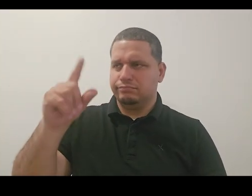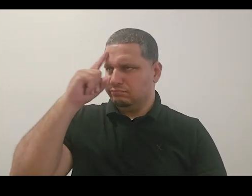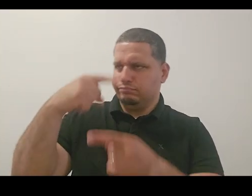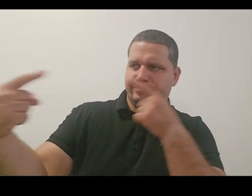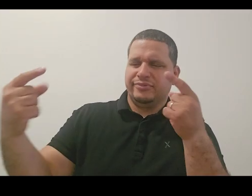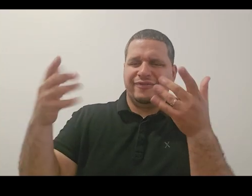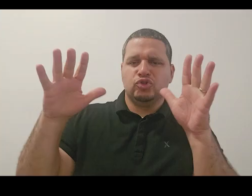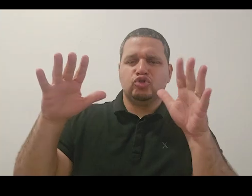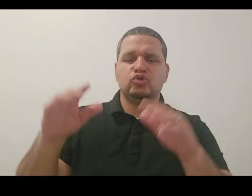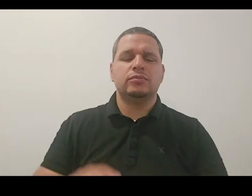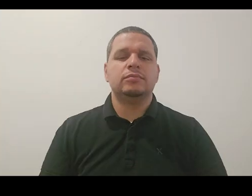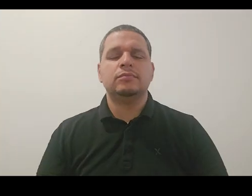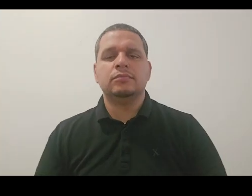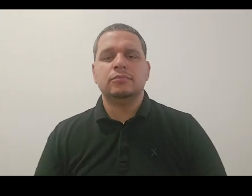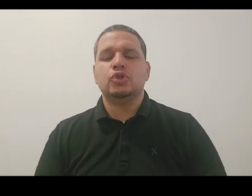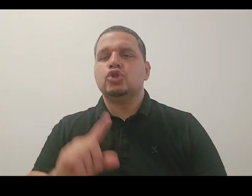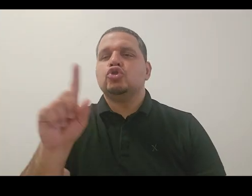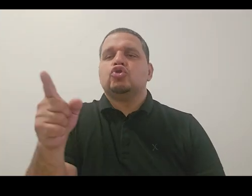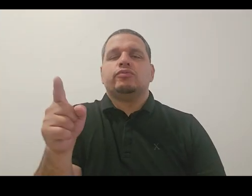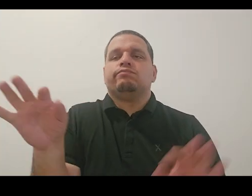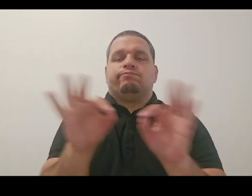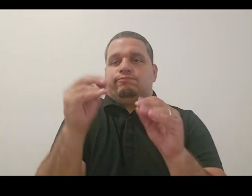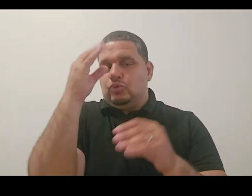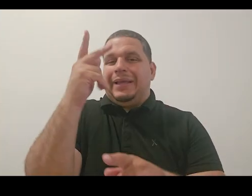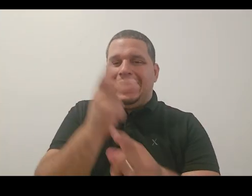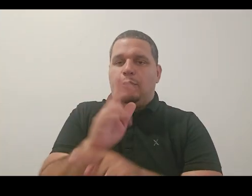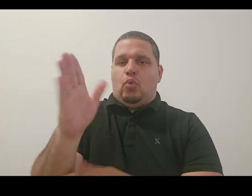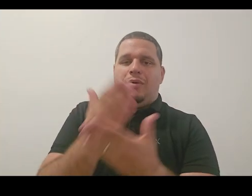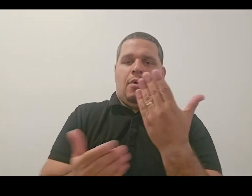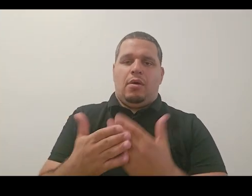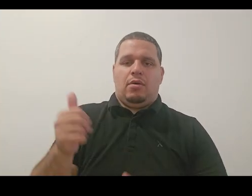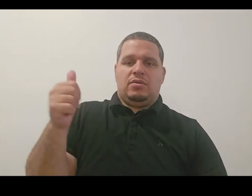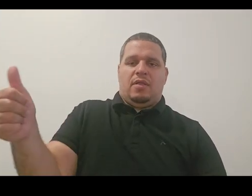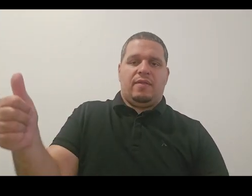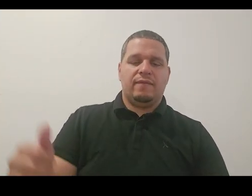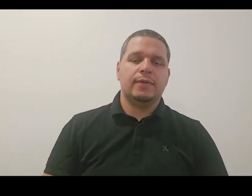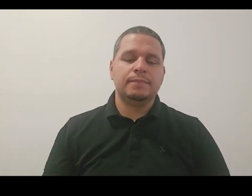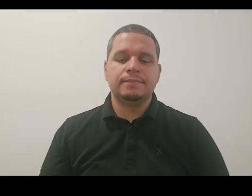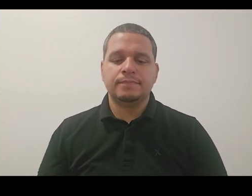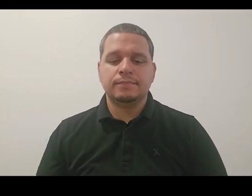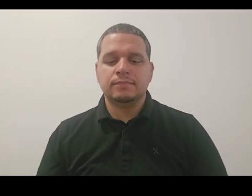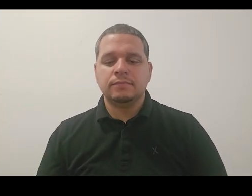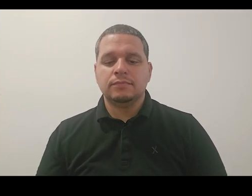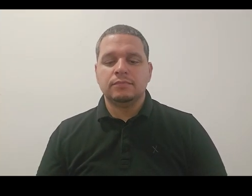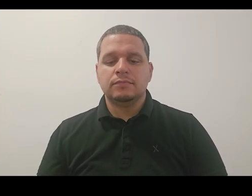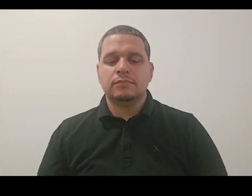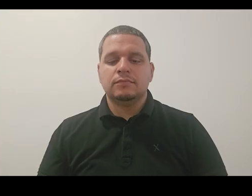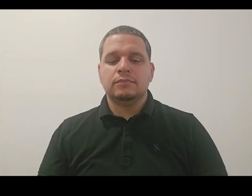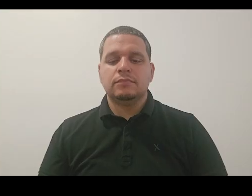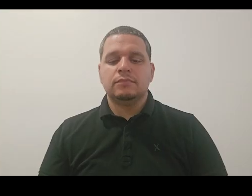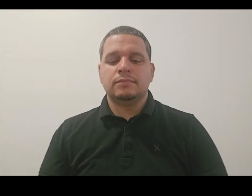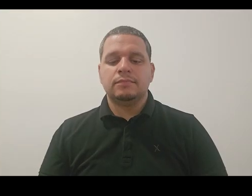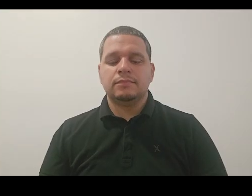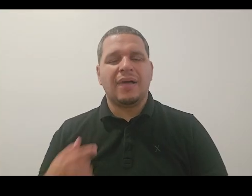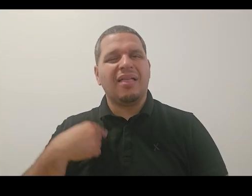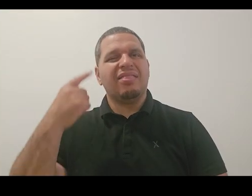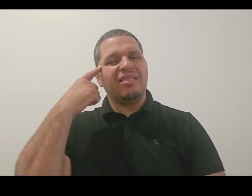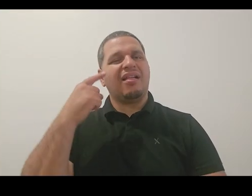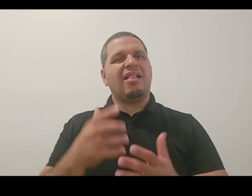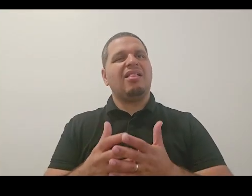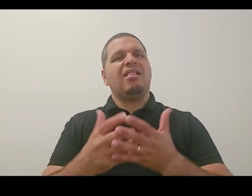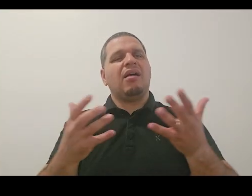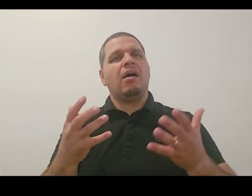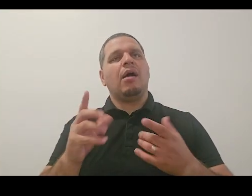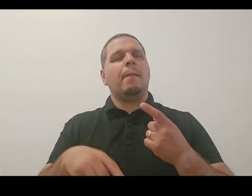friend. That is, just no, just no. Keep your hands to yourself. And I think a lot